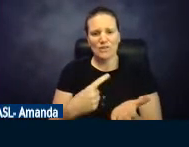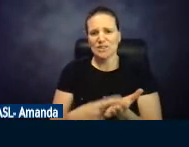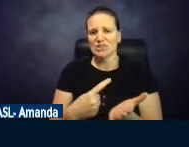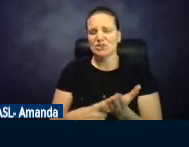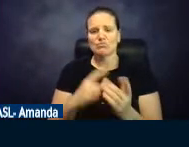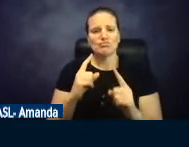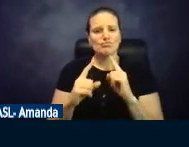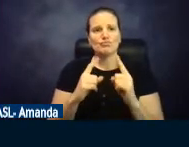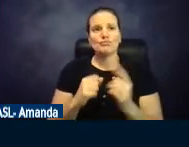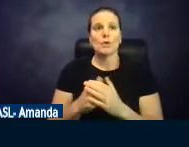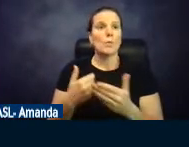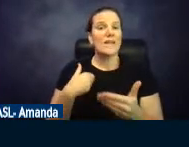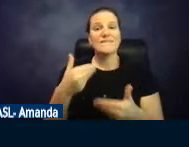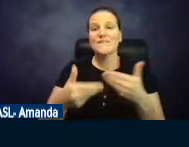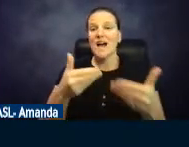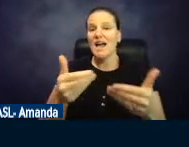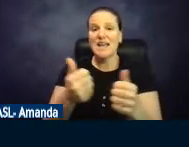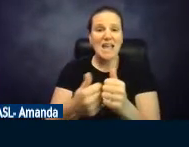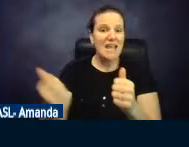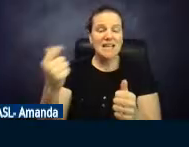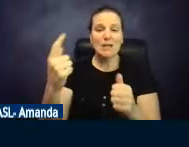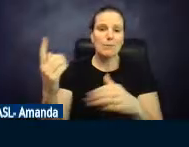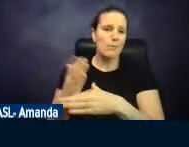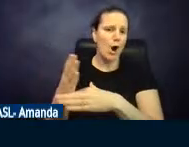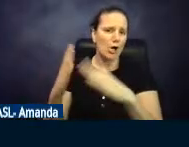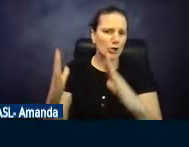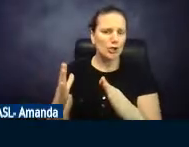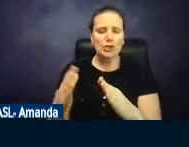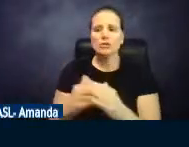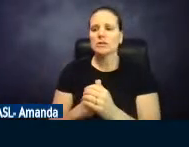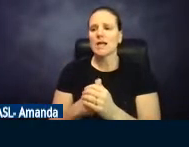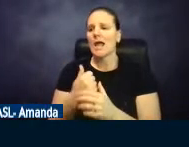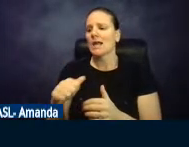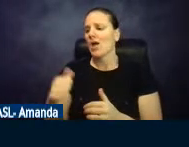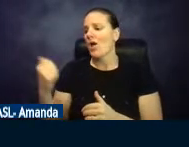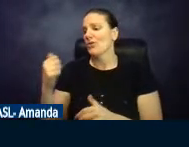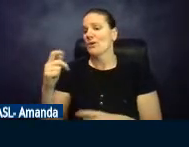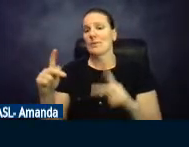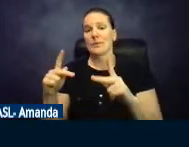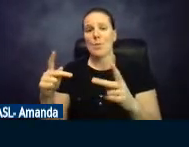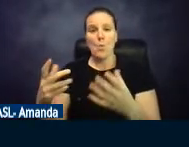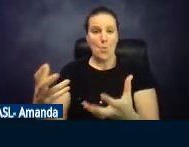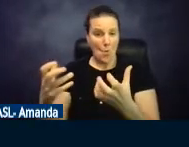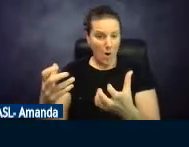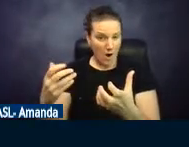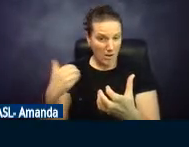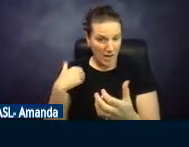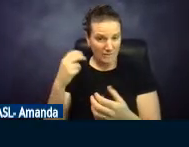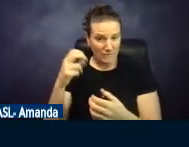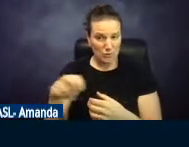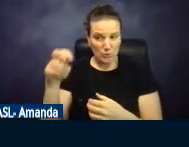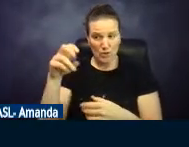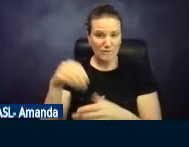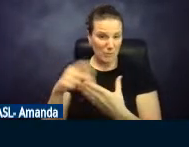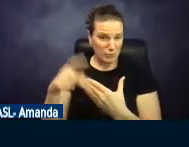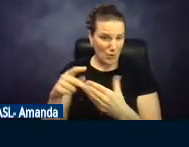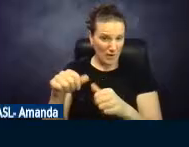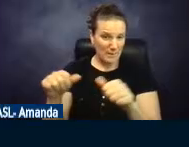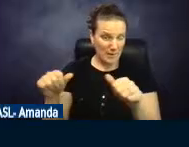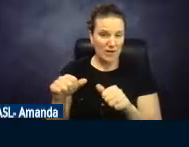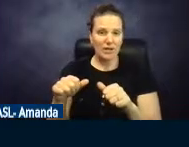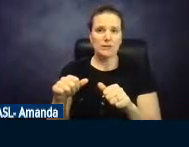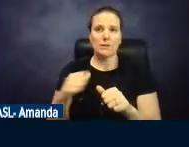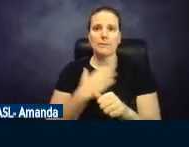invite any of the partners or others who want to have tours of the program area,